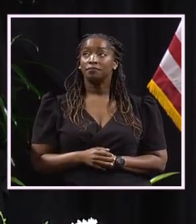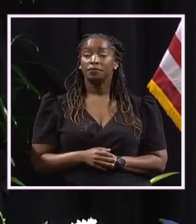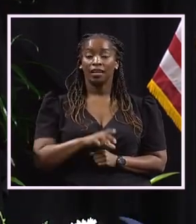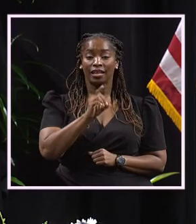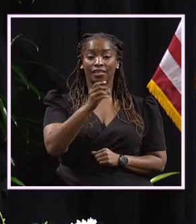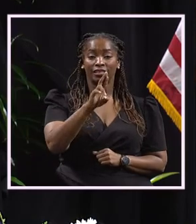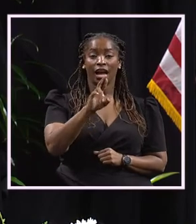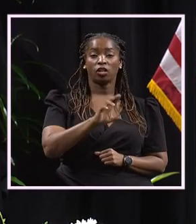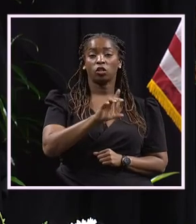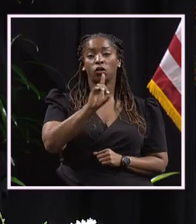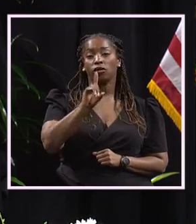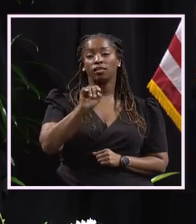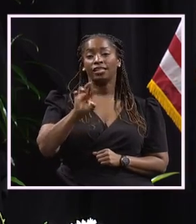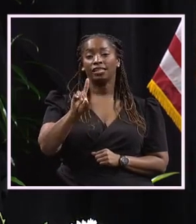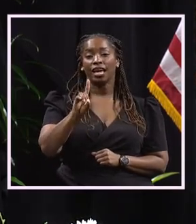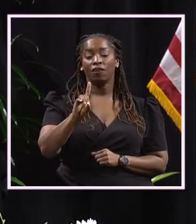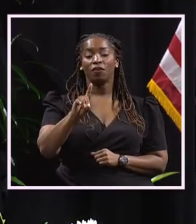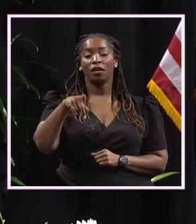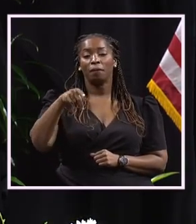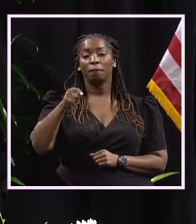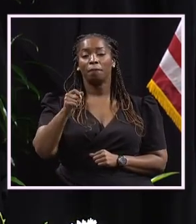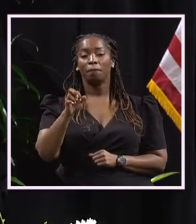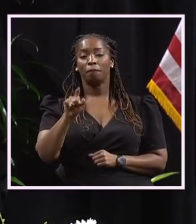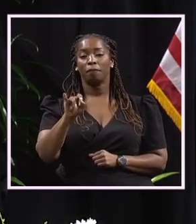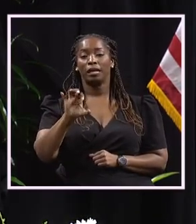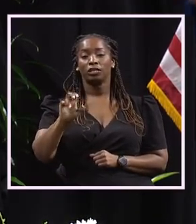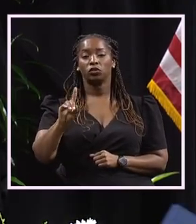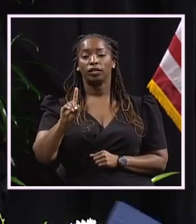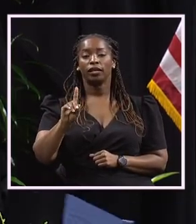Dr. David Patrick Amori.